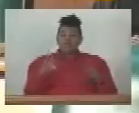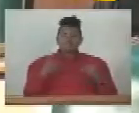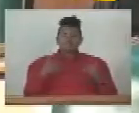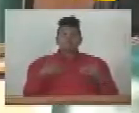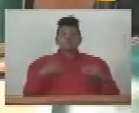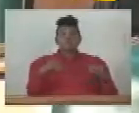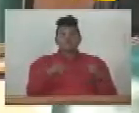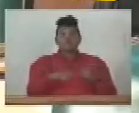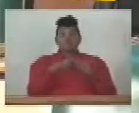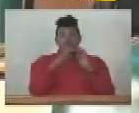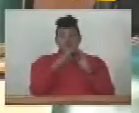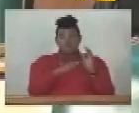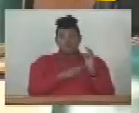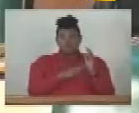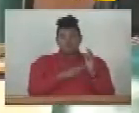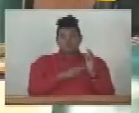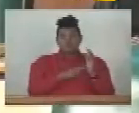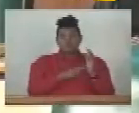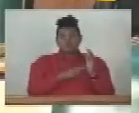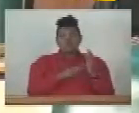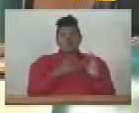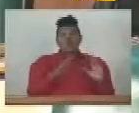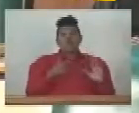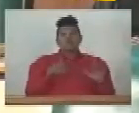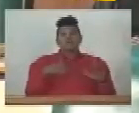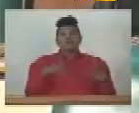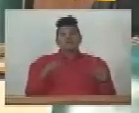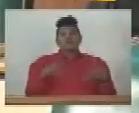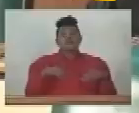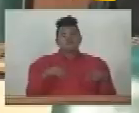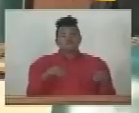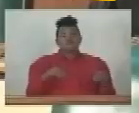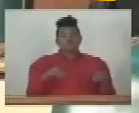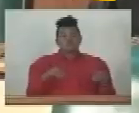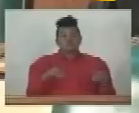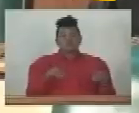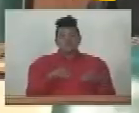for the suspension of standing orders to enable me to take the motion